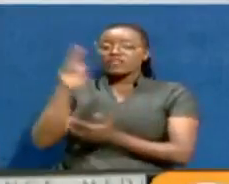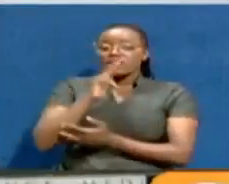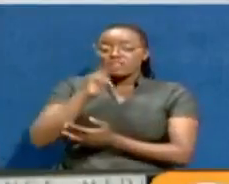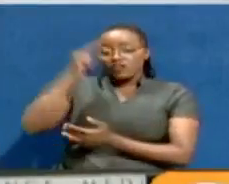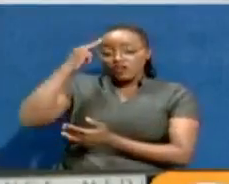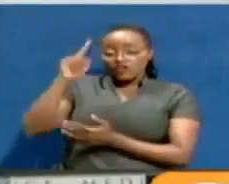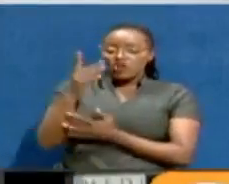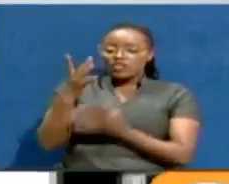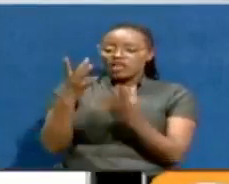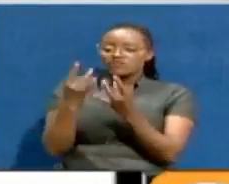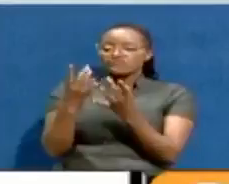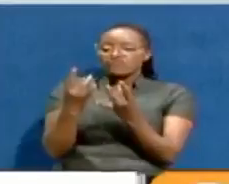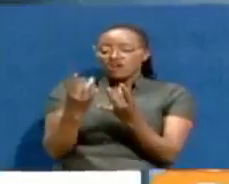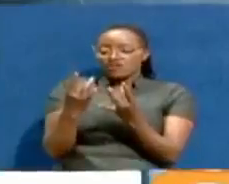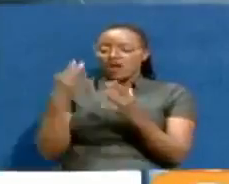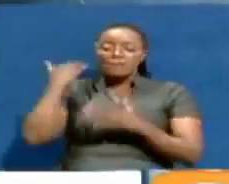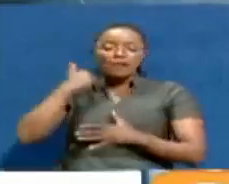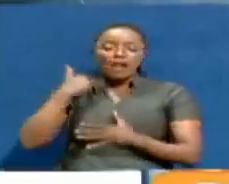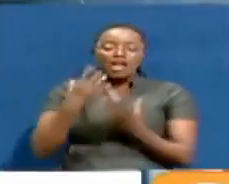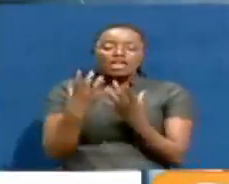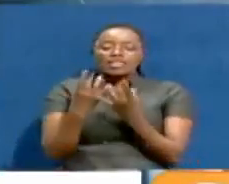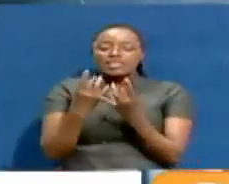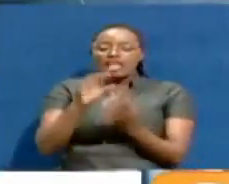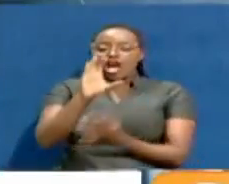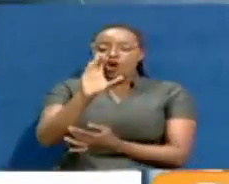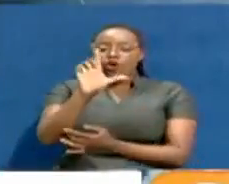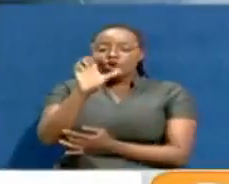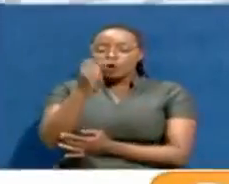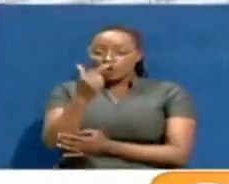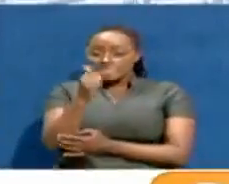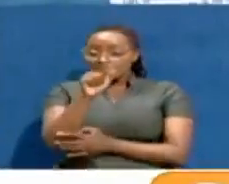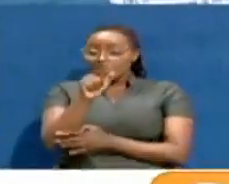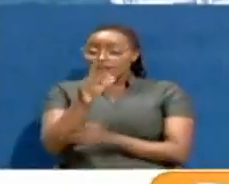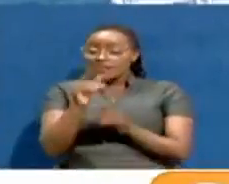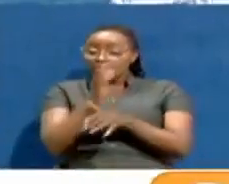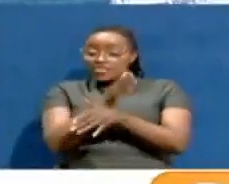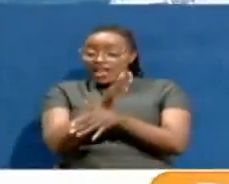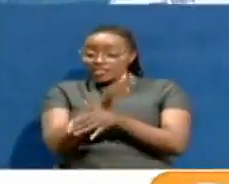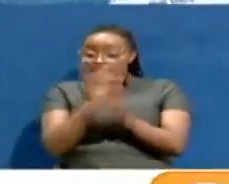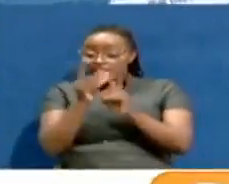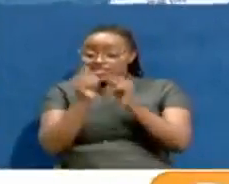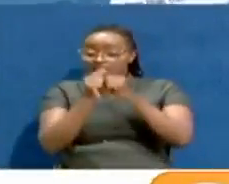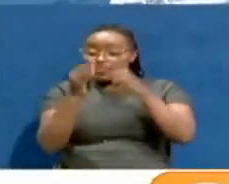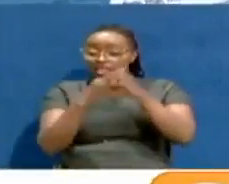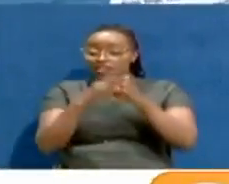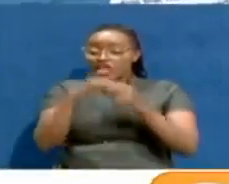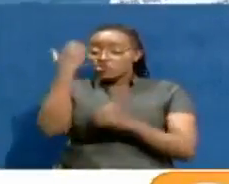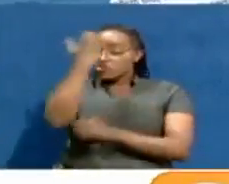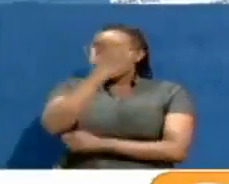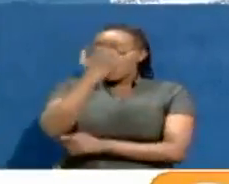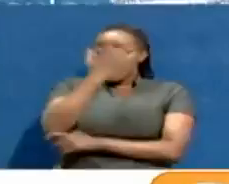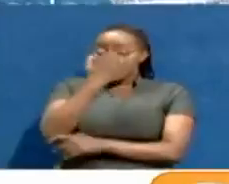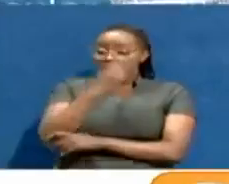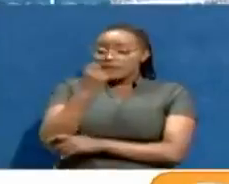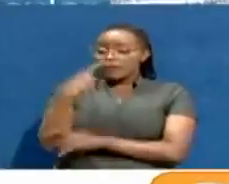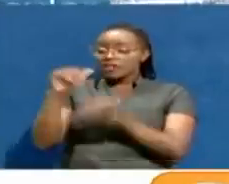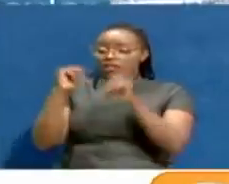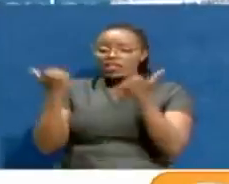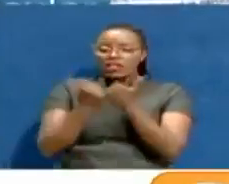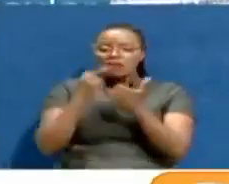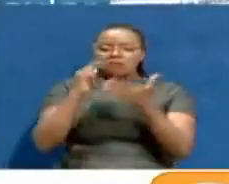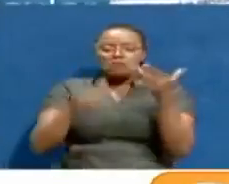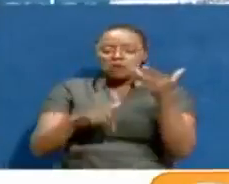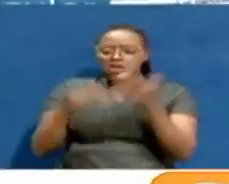of thrombotic events overall. In their report on Thursday 18th, European Medicines Agency cites that the vaccine is